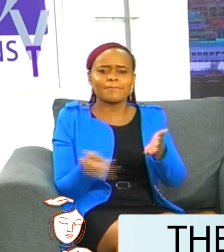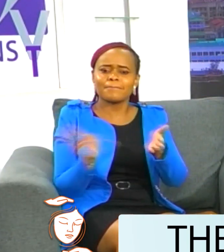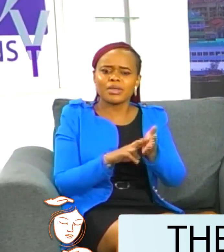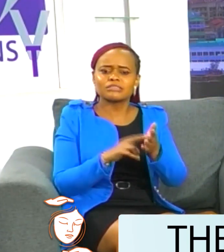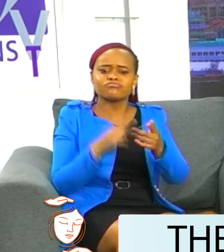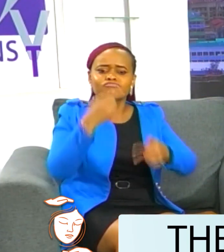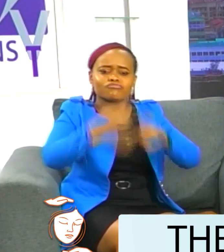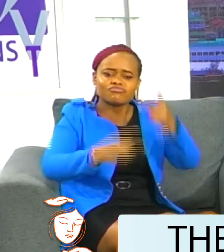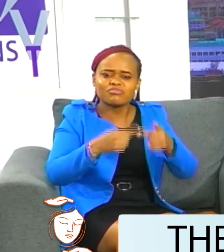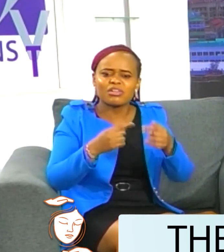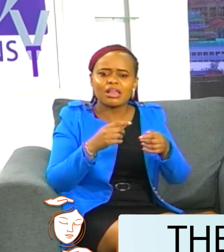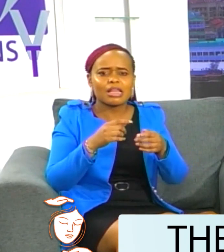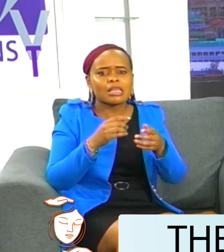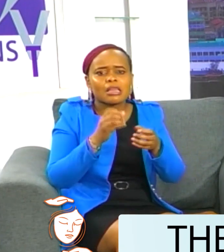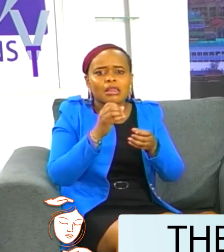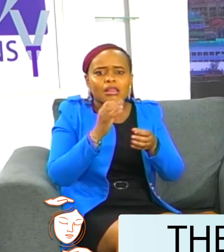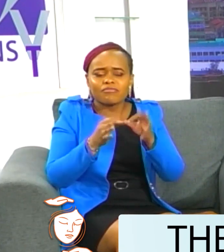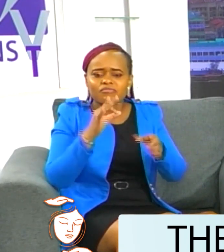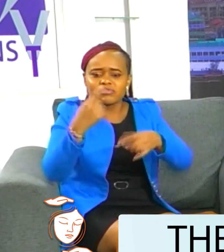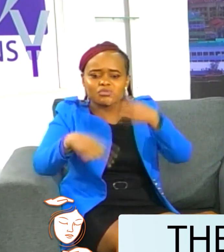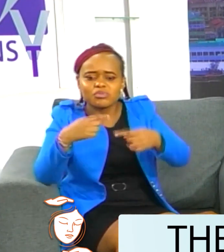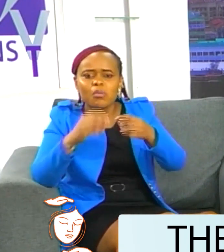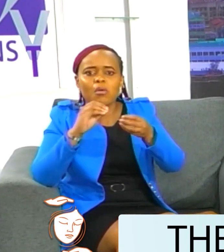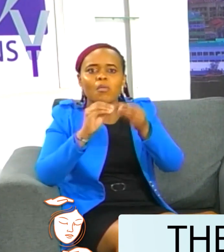I understand that when some people win